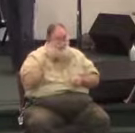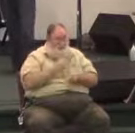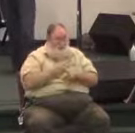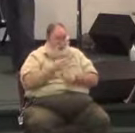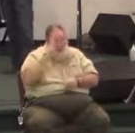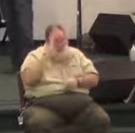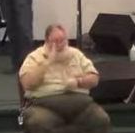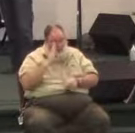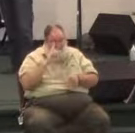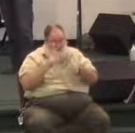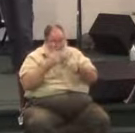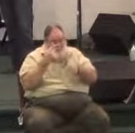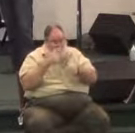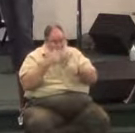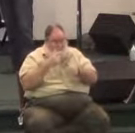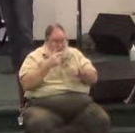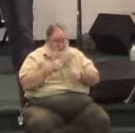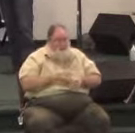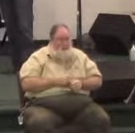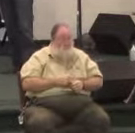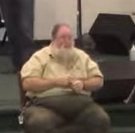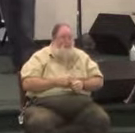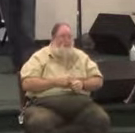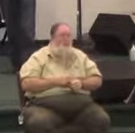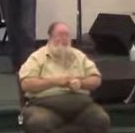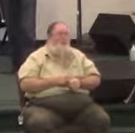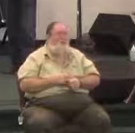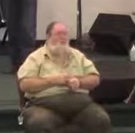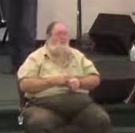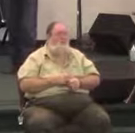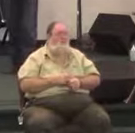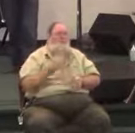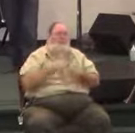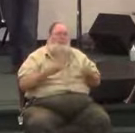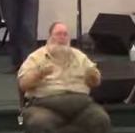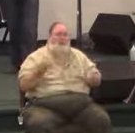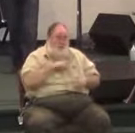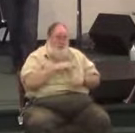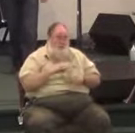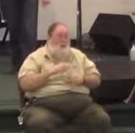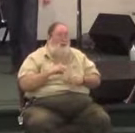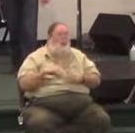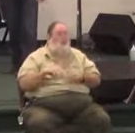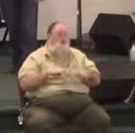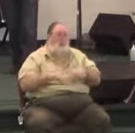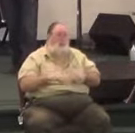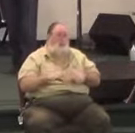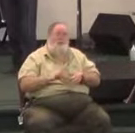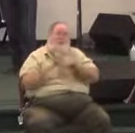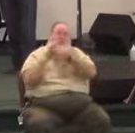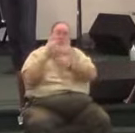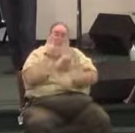say all, what, 1, 2, 3 times? Everything we do is the Lord's.